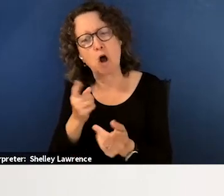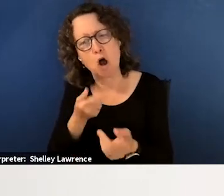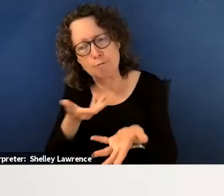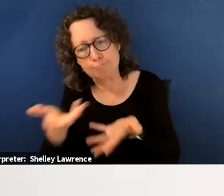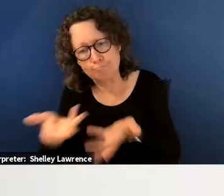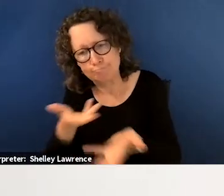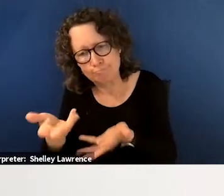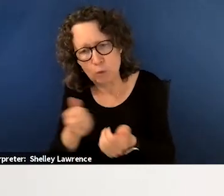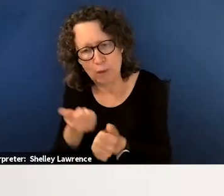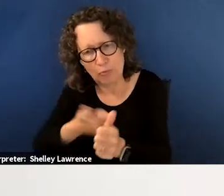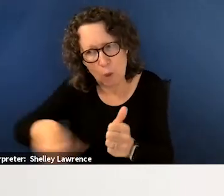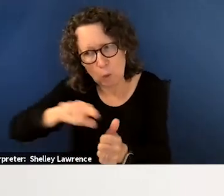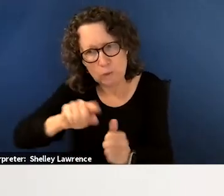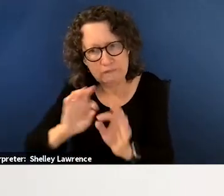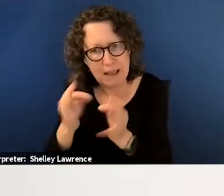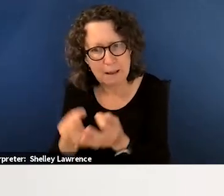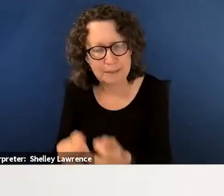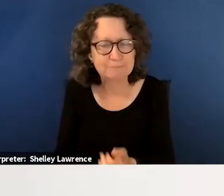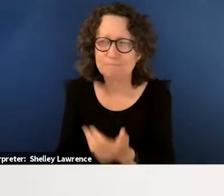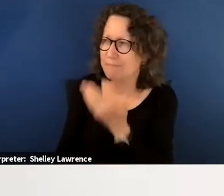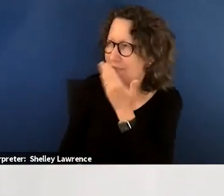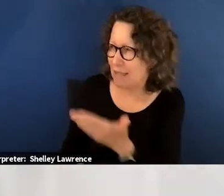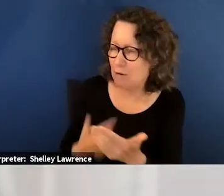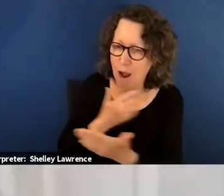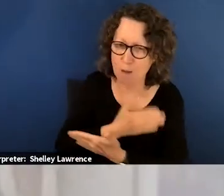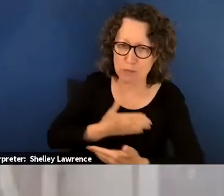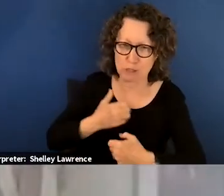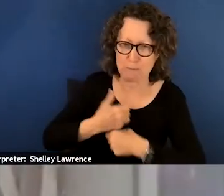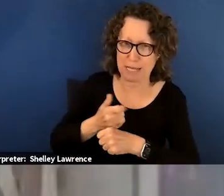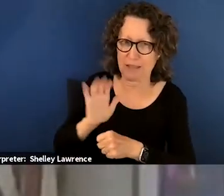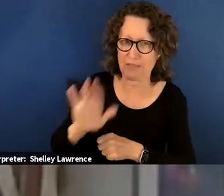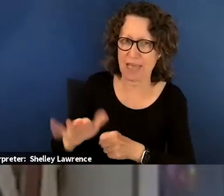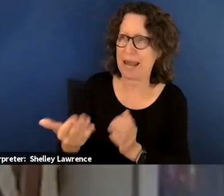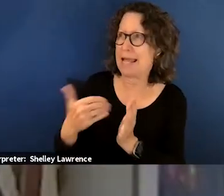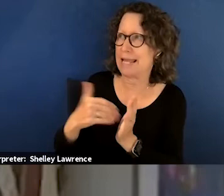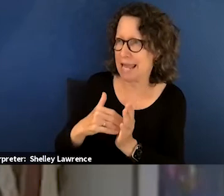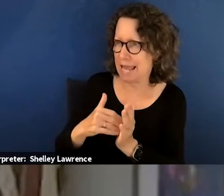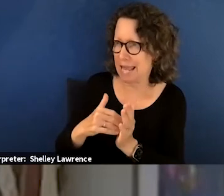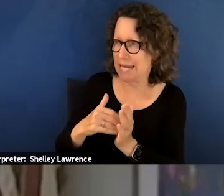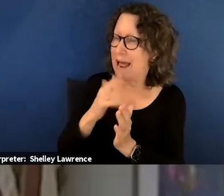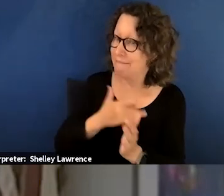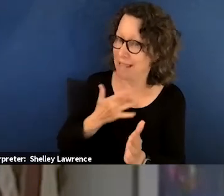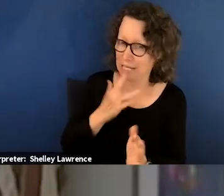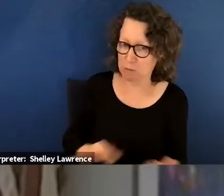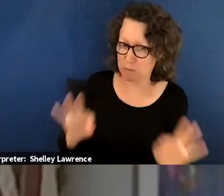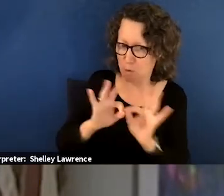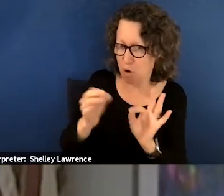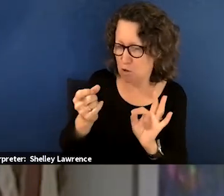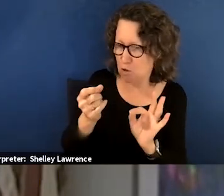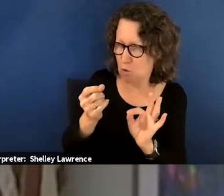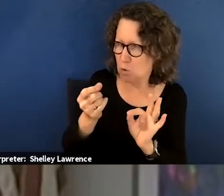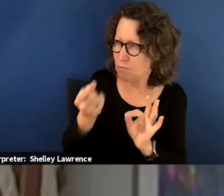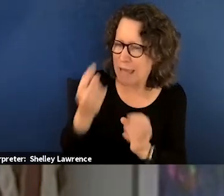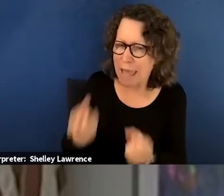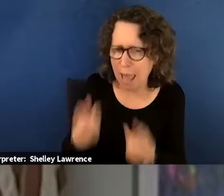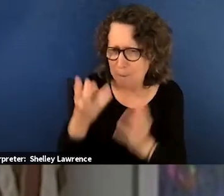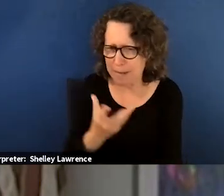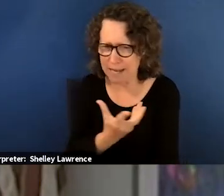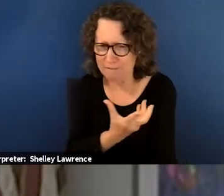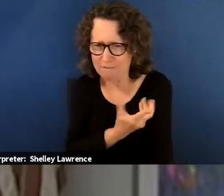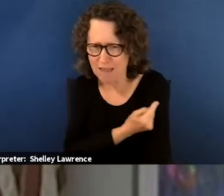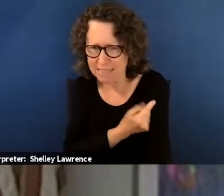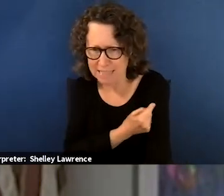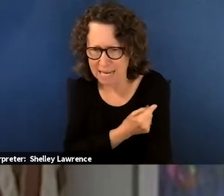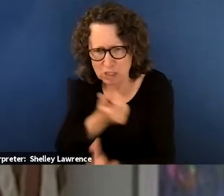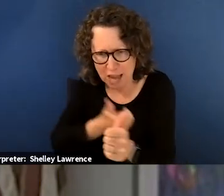families. Thank you. And I appreciate you making that. Again, I think it's always important to underscore of how many vaccinations